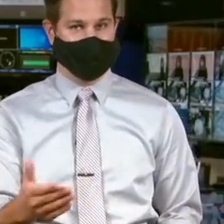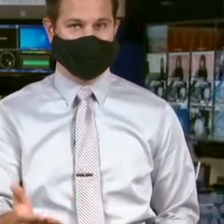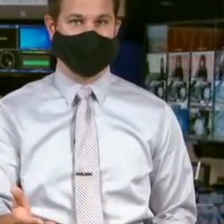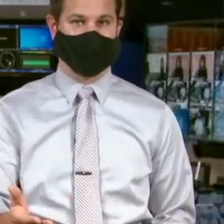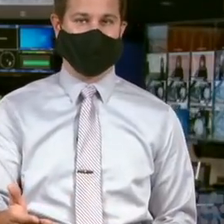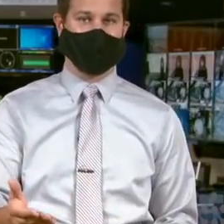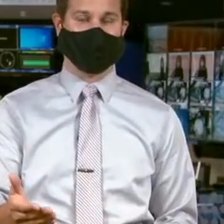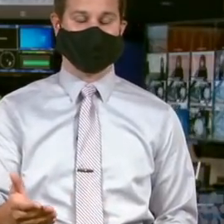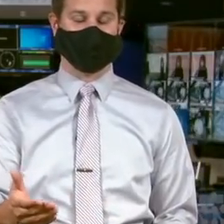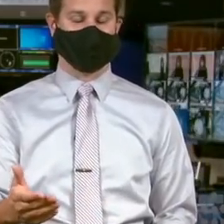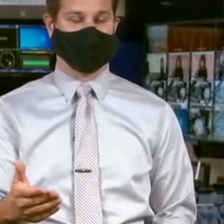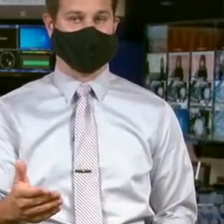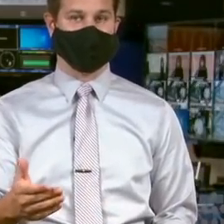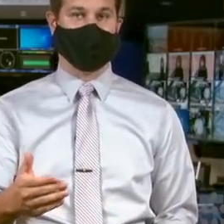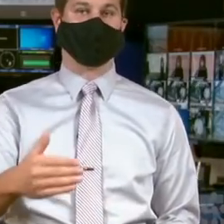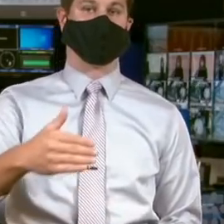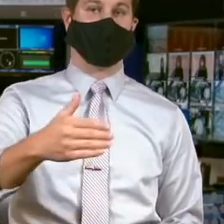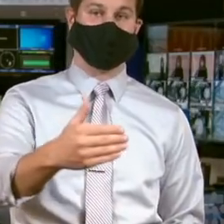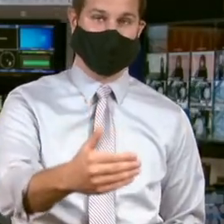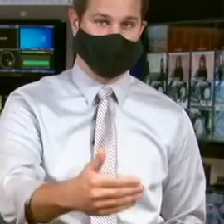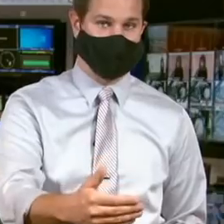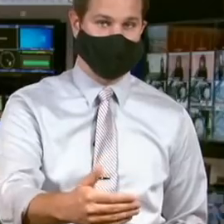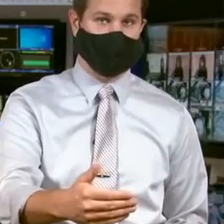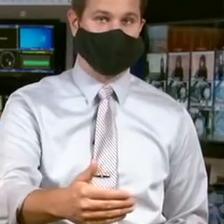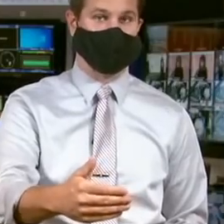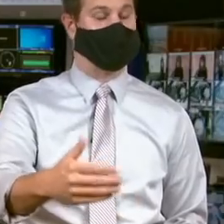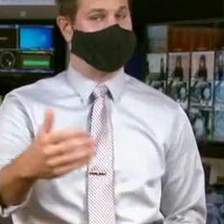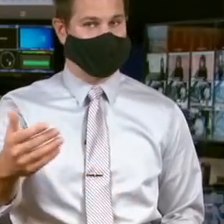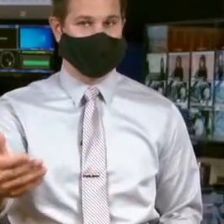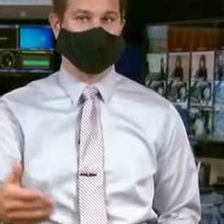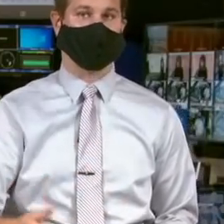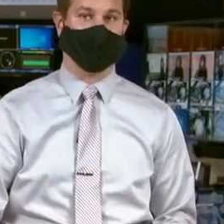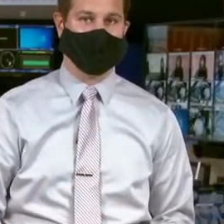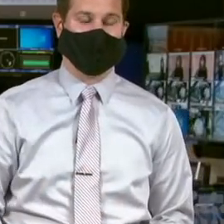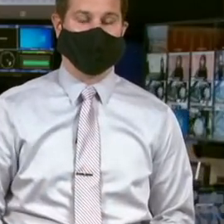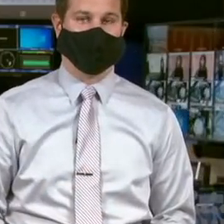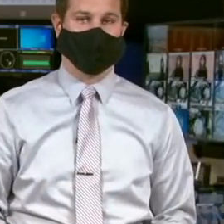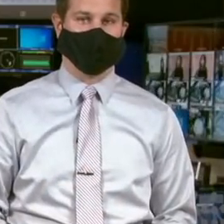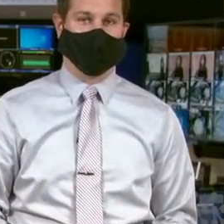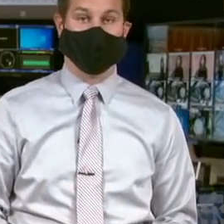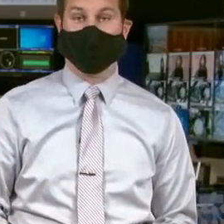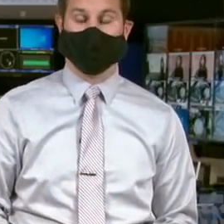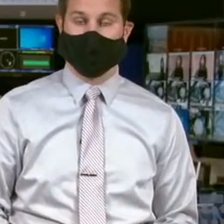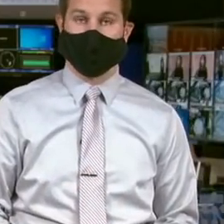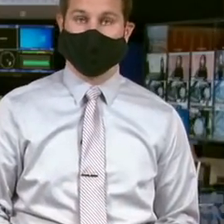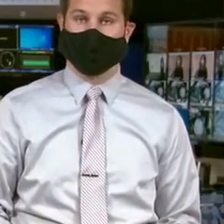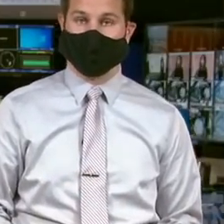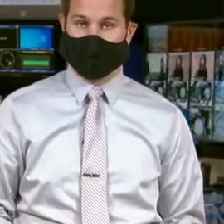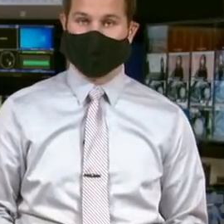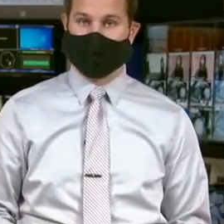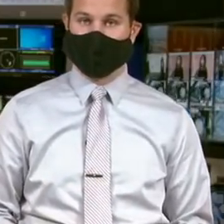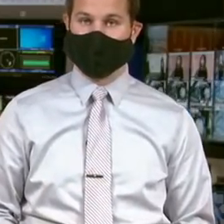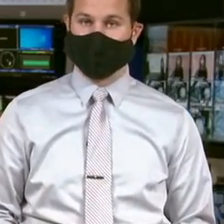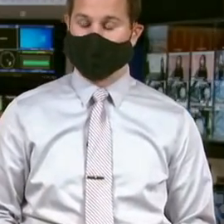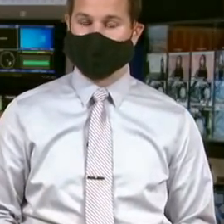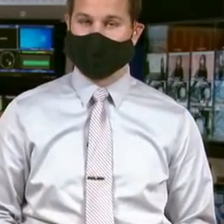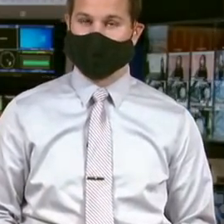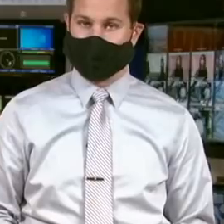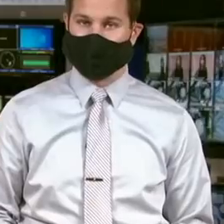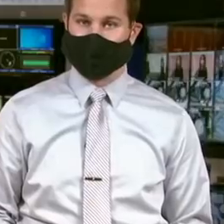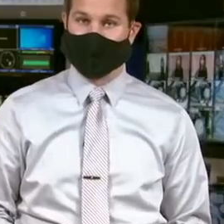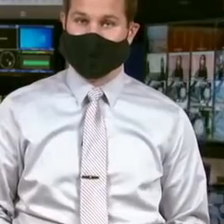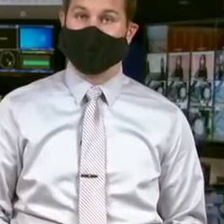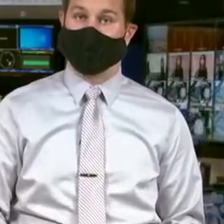it's likely that DeWine doesn't necessarily have to take this effort seriously, but it is a signal that there's a good bit of the Republican base out there, the